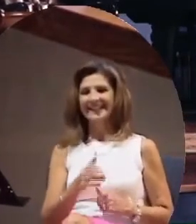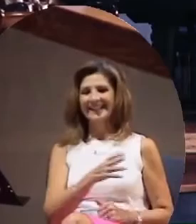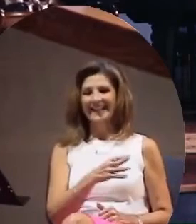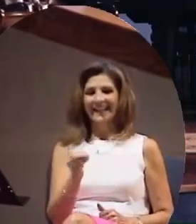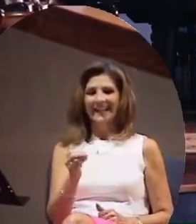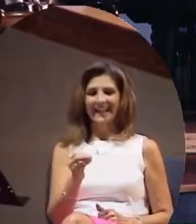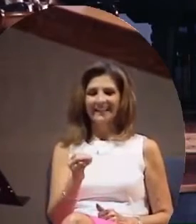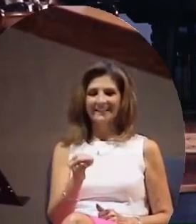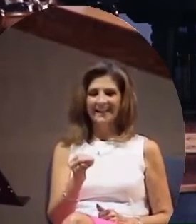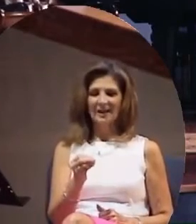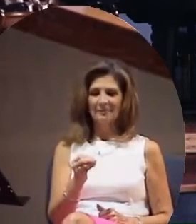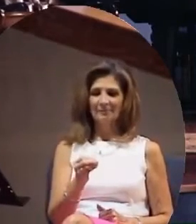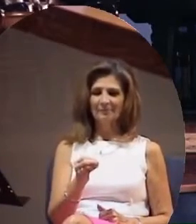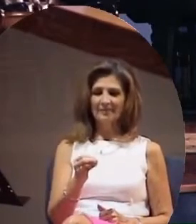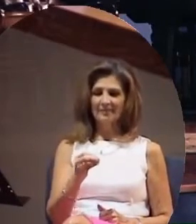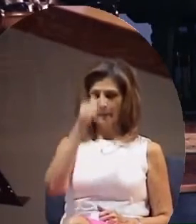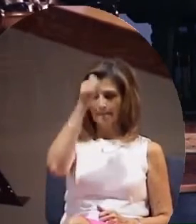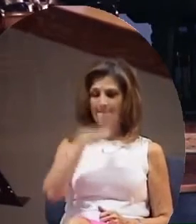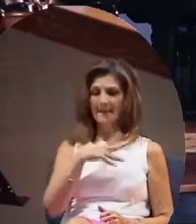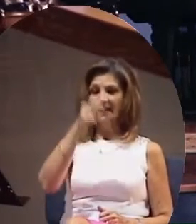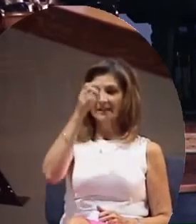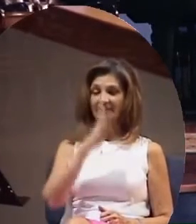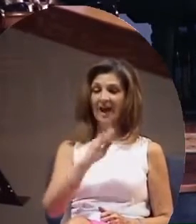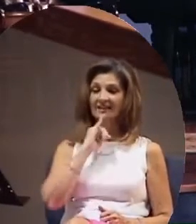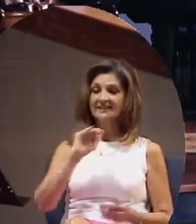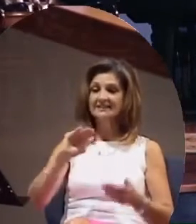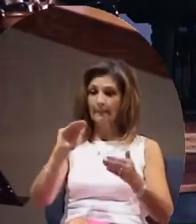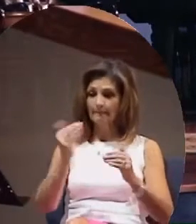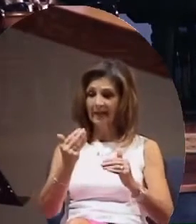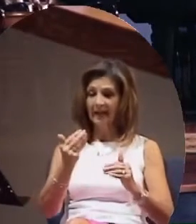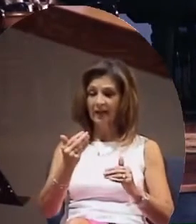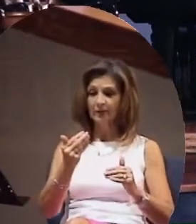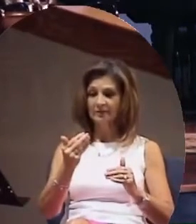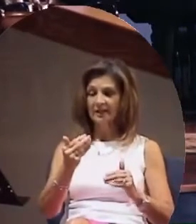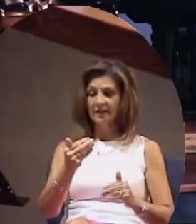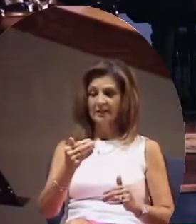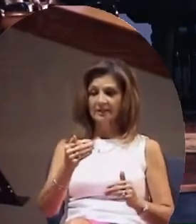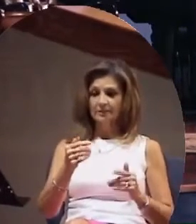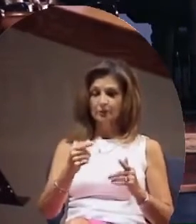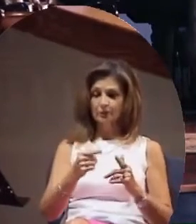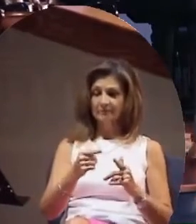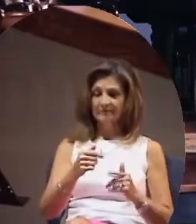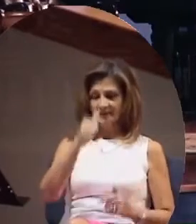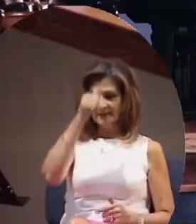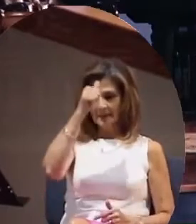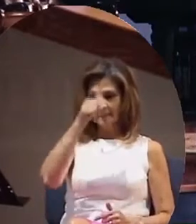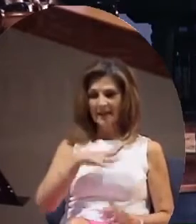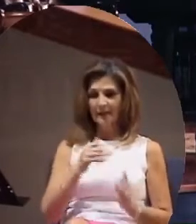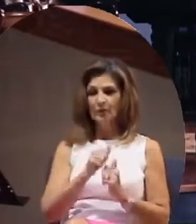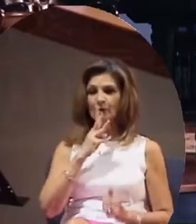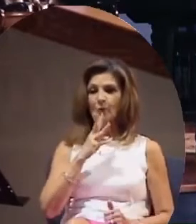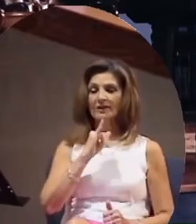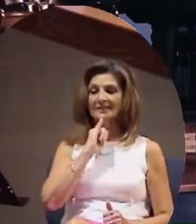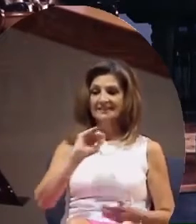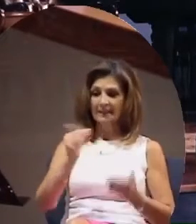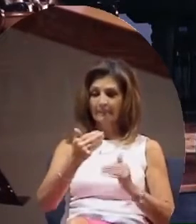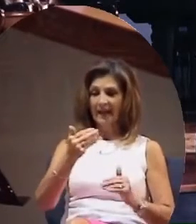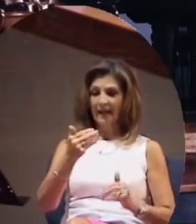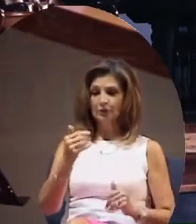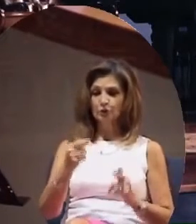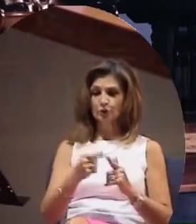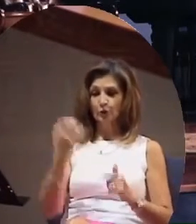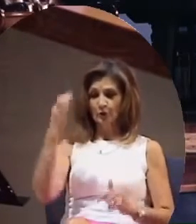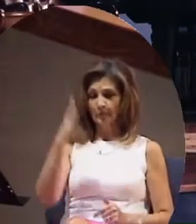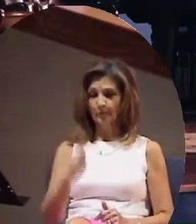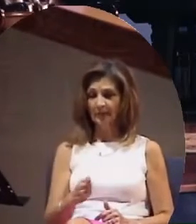with some water. Amen. Between your children and the devil is a man of God that's been down behind